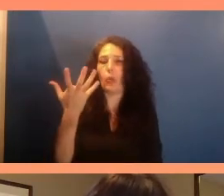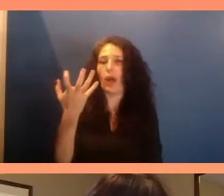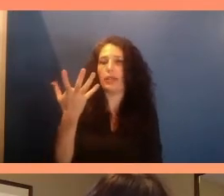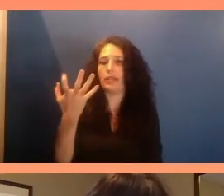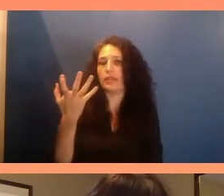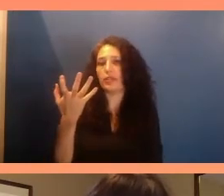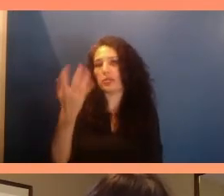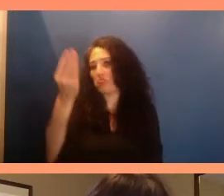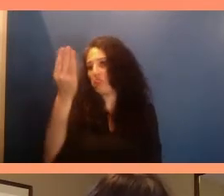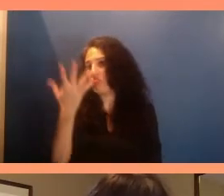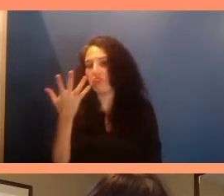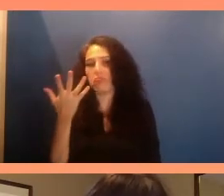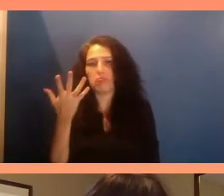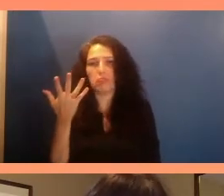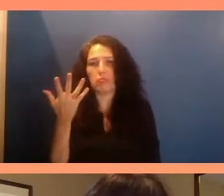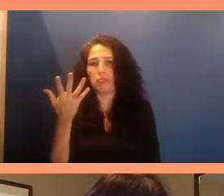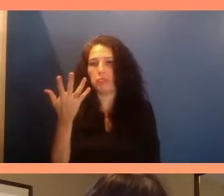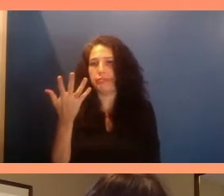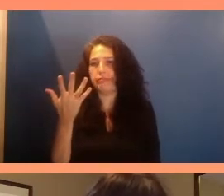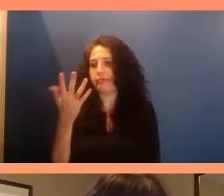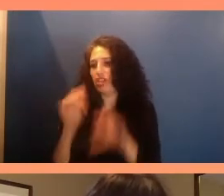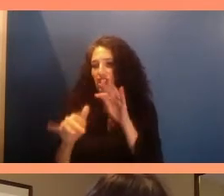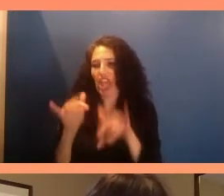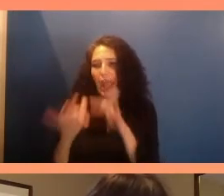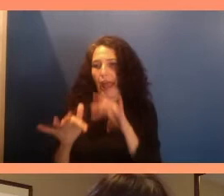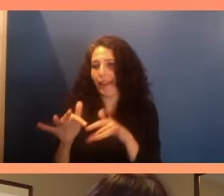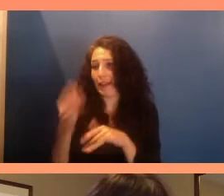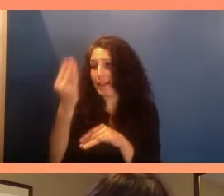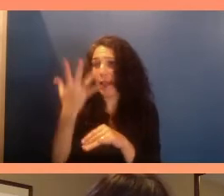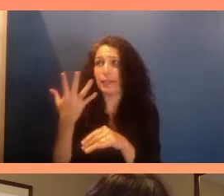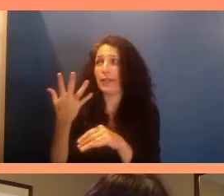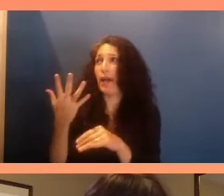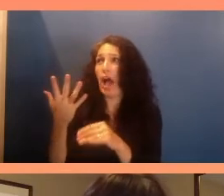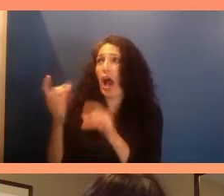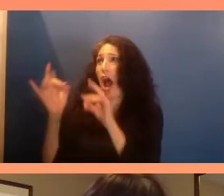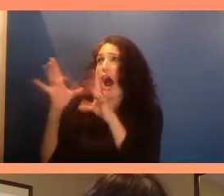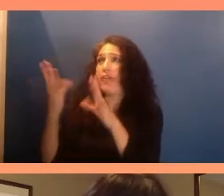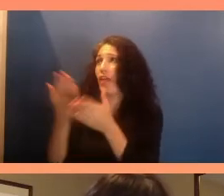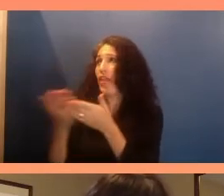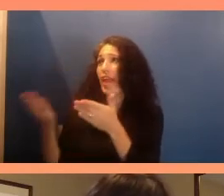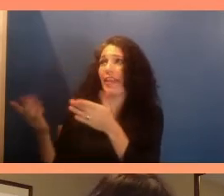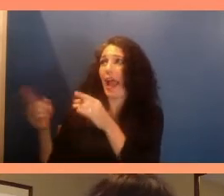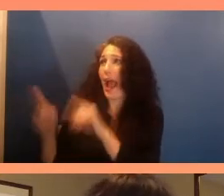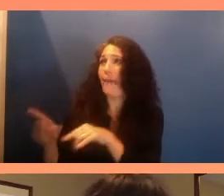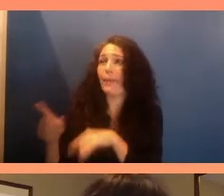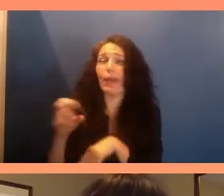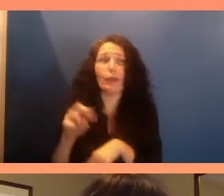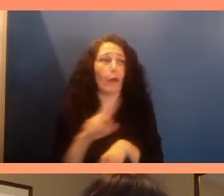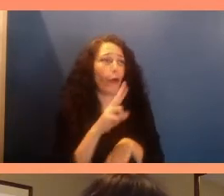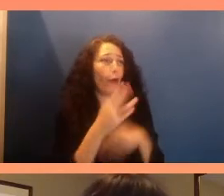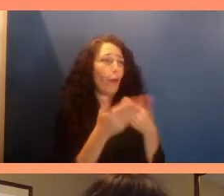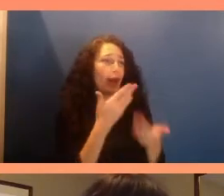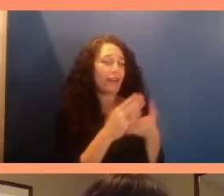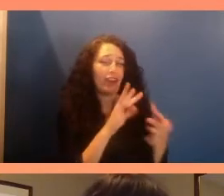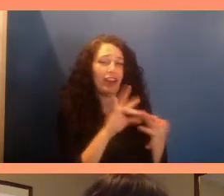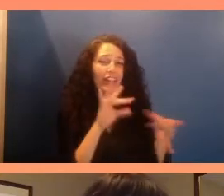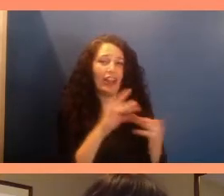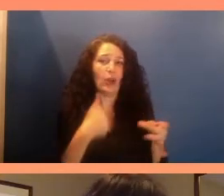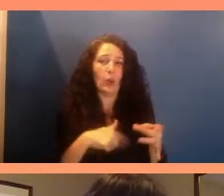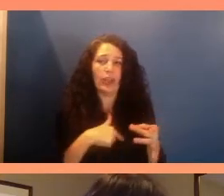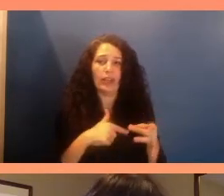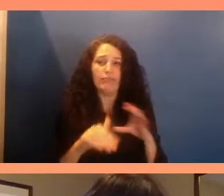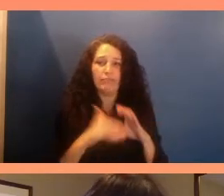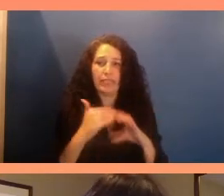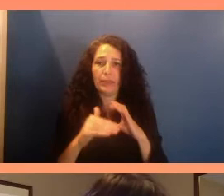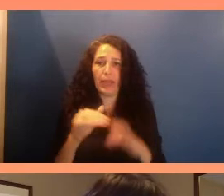tell us about the awful thing that happened to them or join us in some way, we've set up a group, which is an email, which is BI